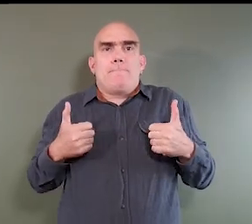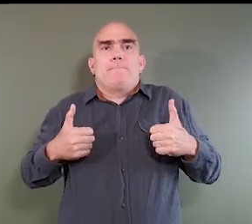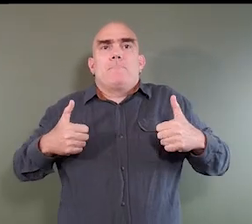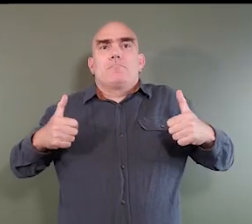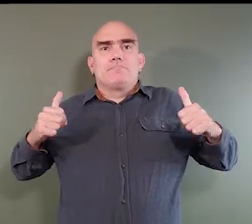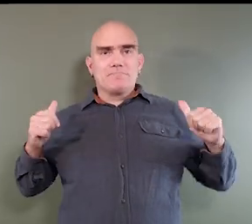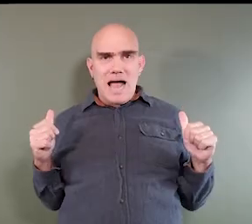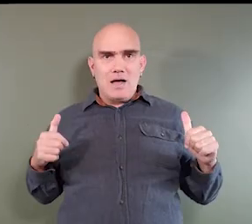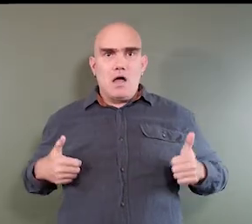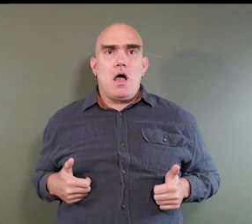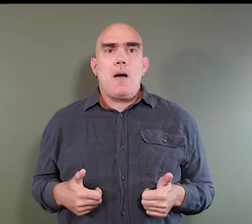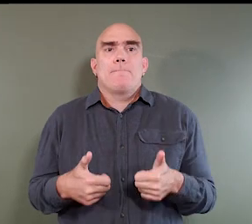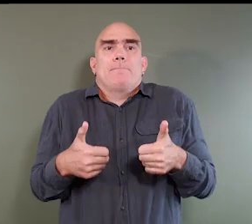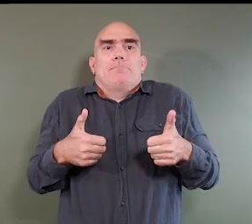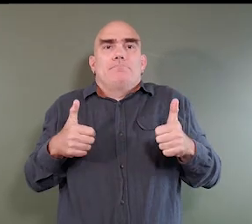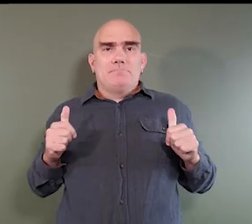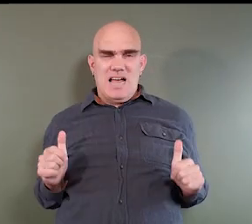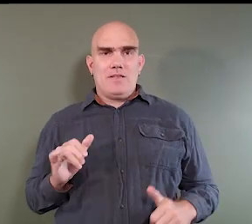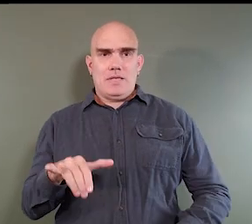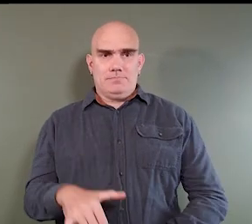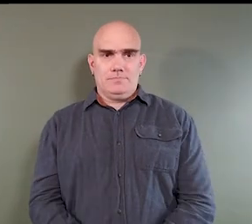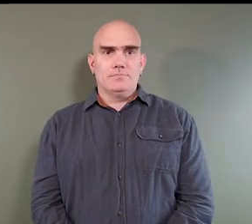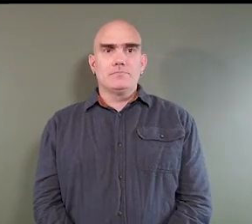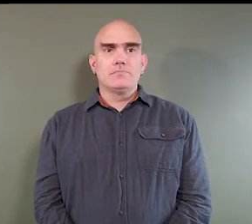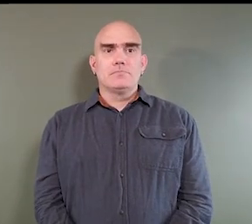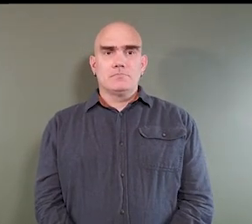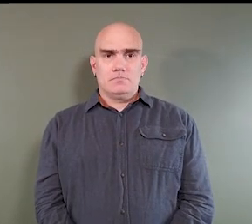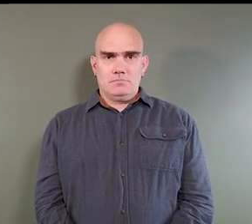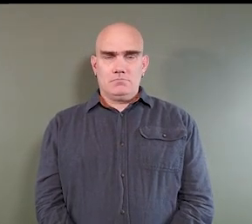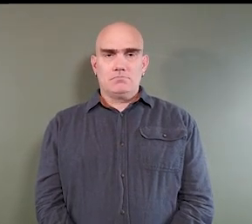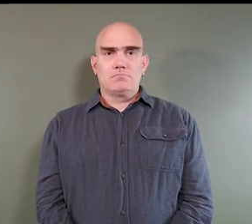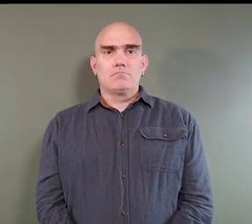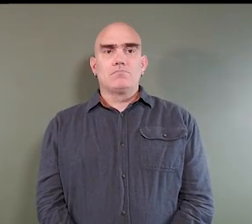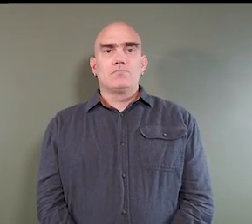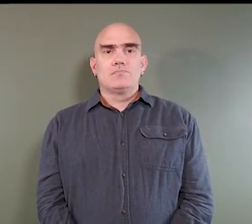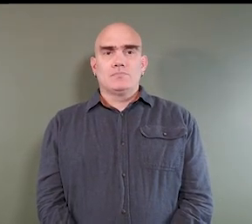back. There it is.